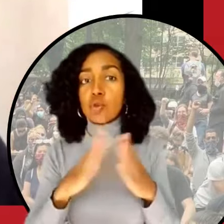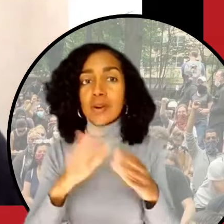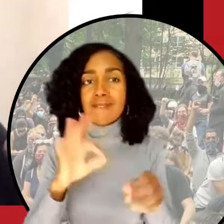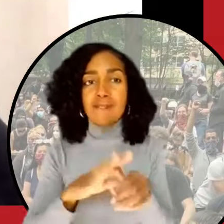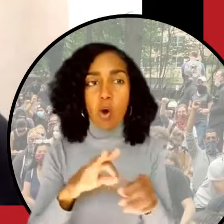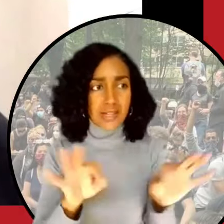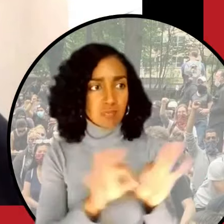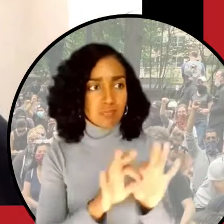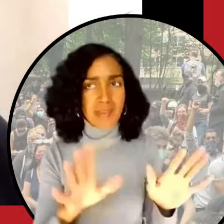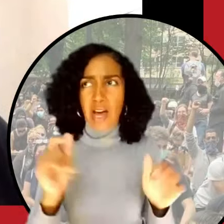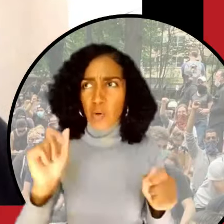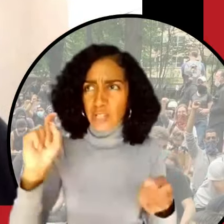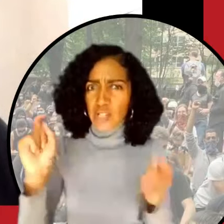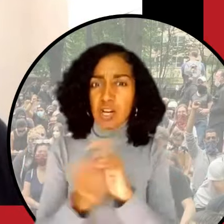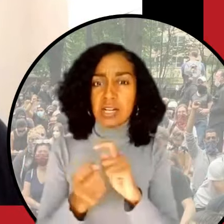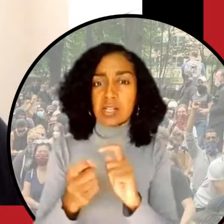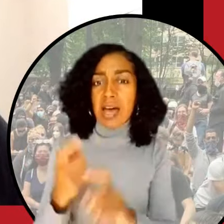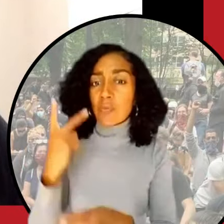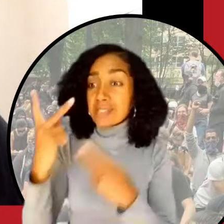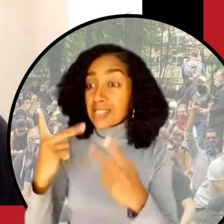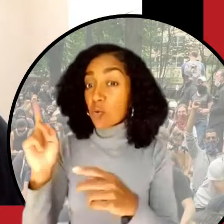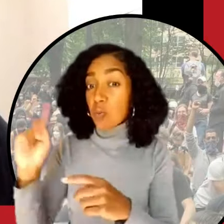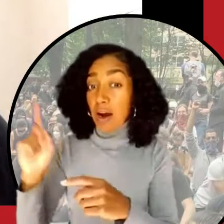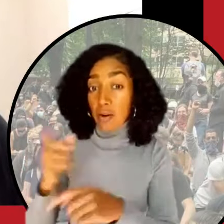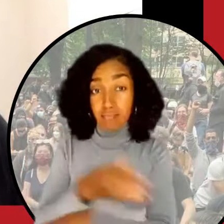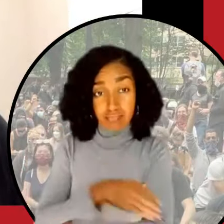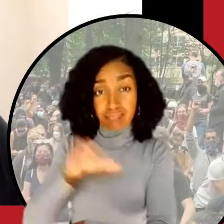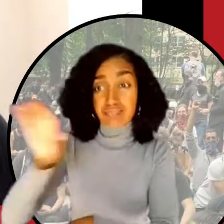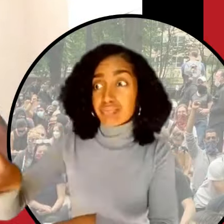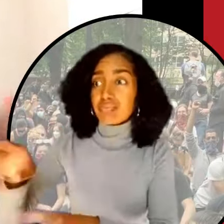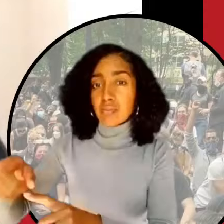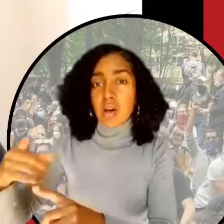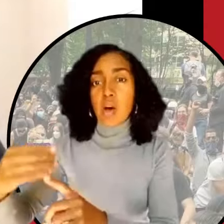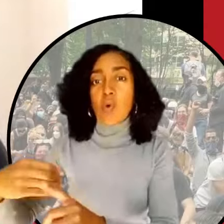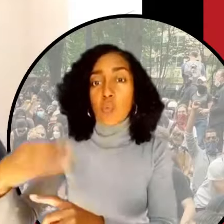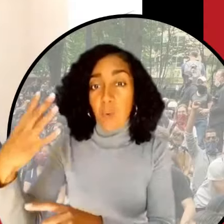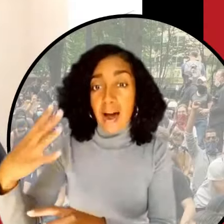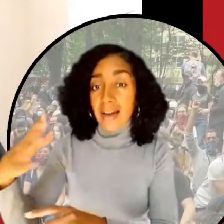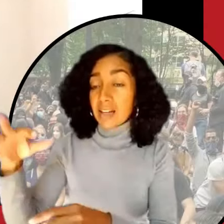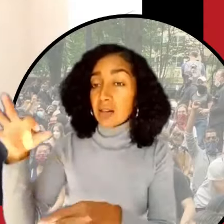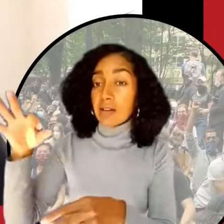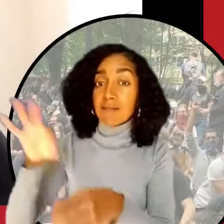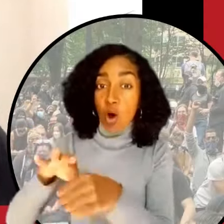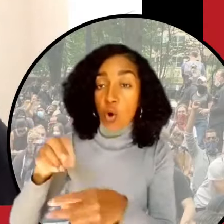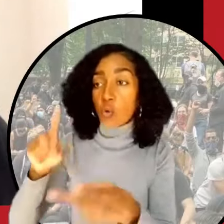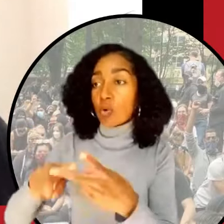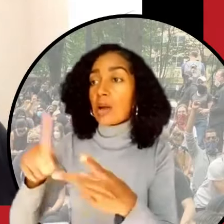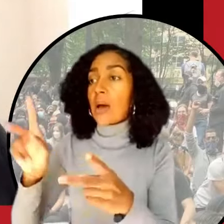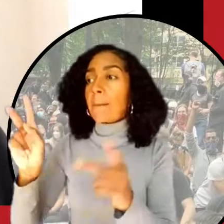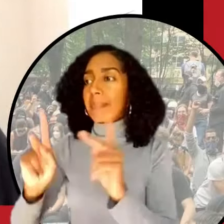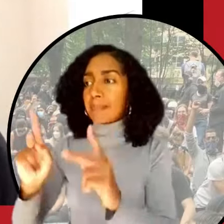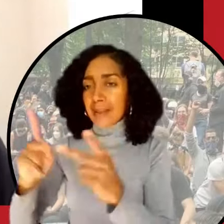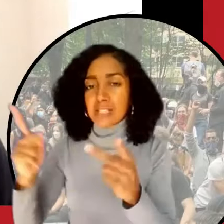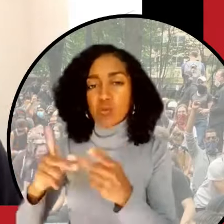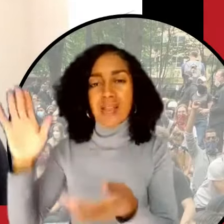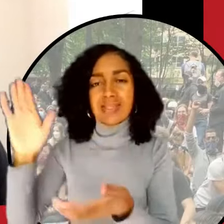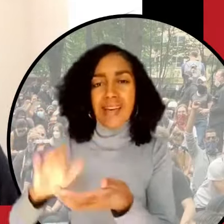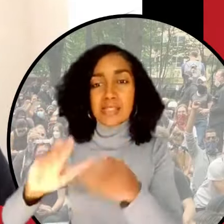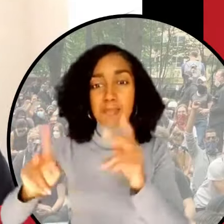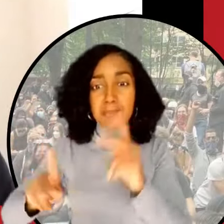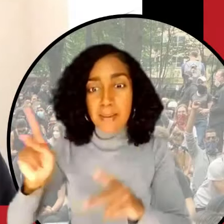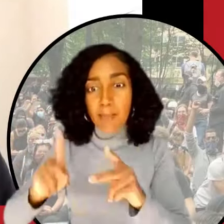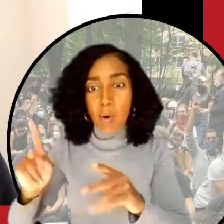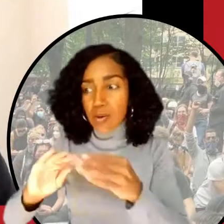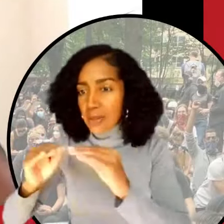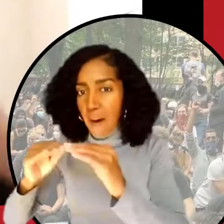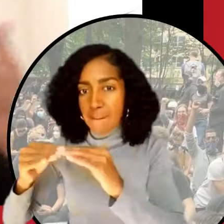the power of the white vote in places where there's not as much population density actually gets to determine elections. And I think that's the next wave